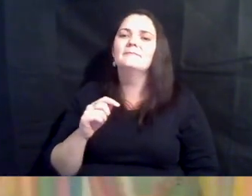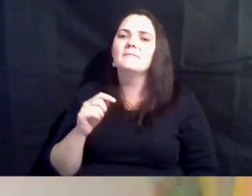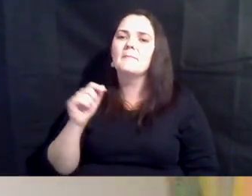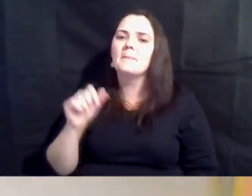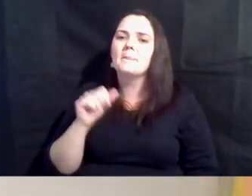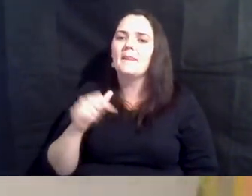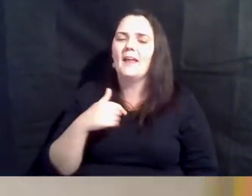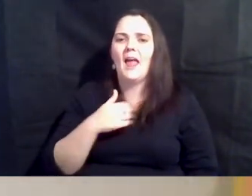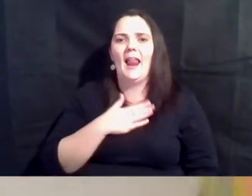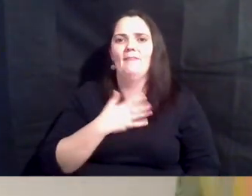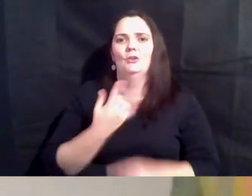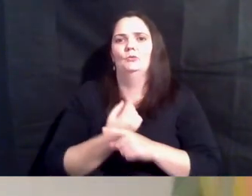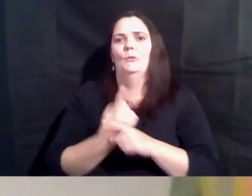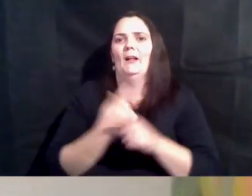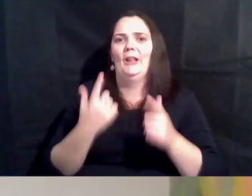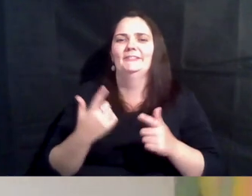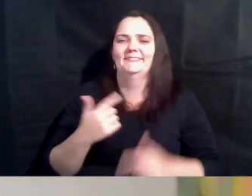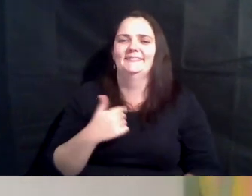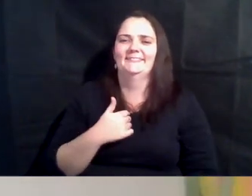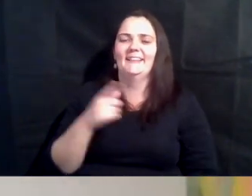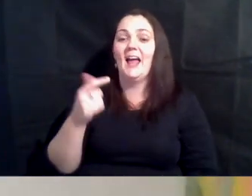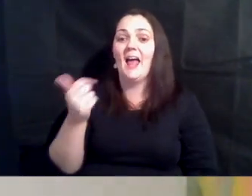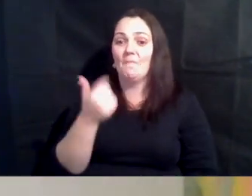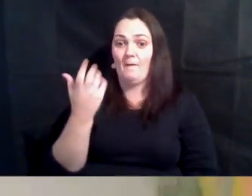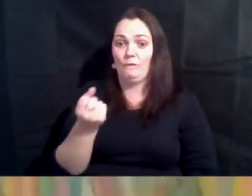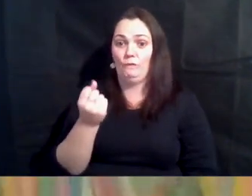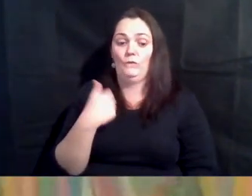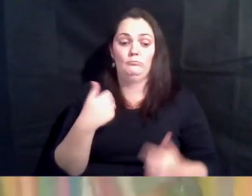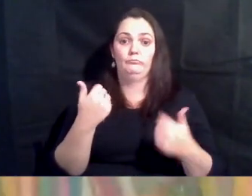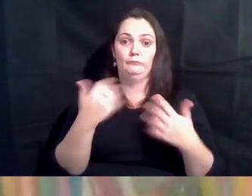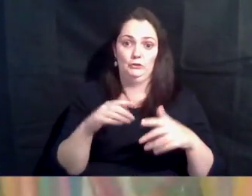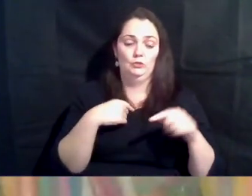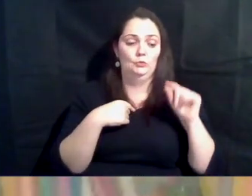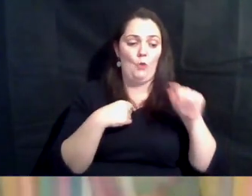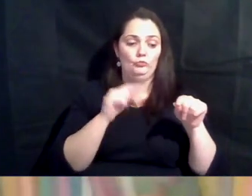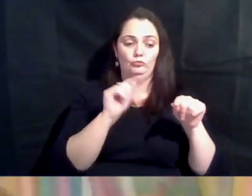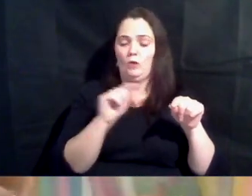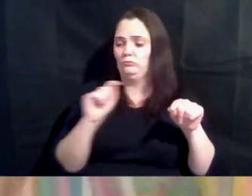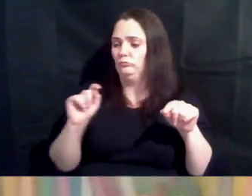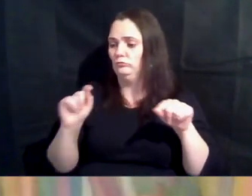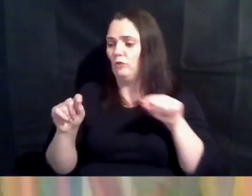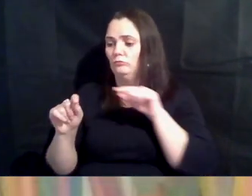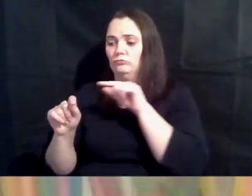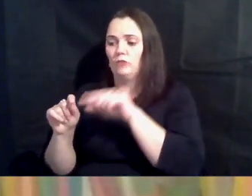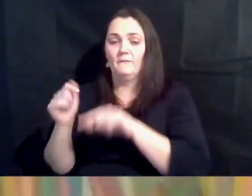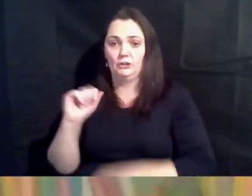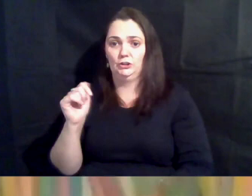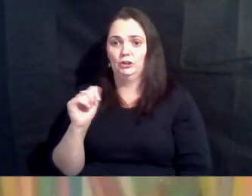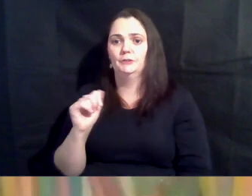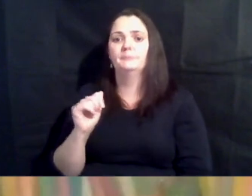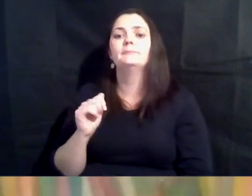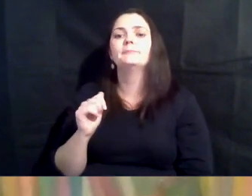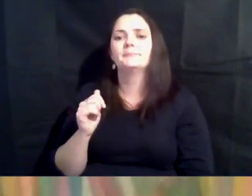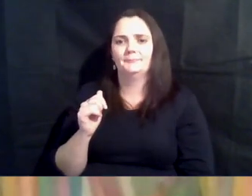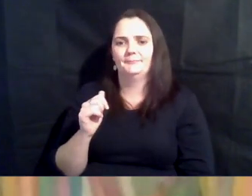chat, don't I? Okay. So I've got all my dots here. Stunning. And then what I'm going to do is, because I'm holding all my sheets together, I'm just going